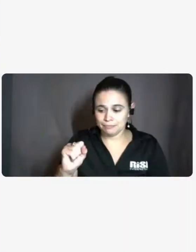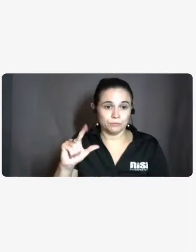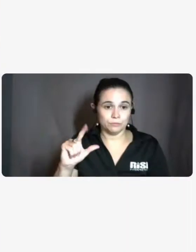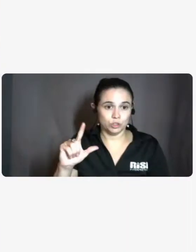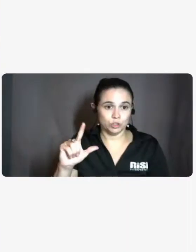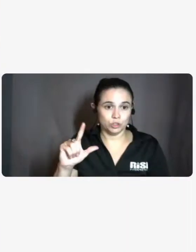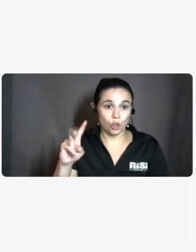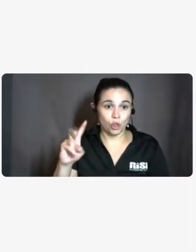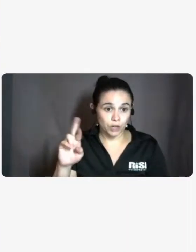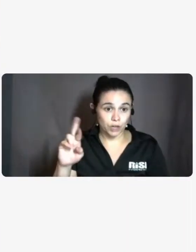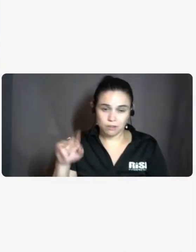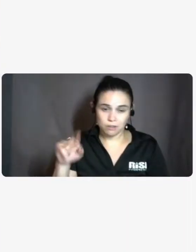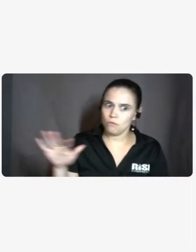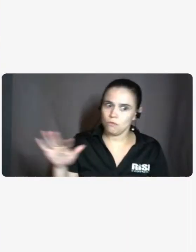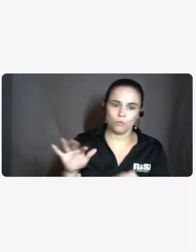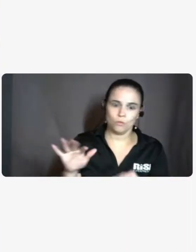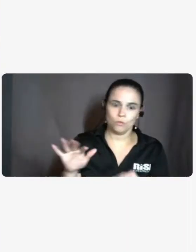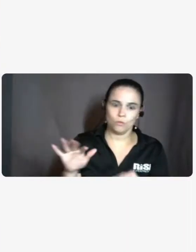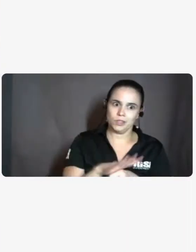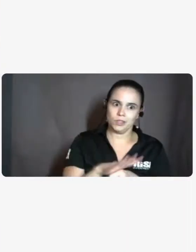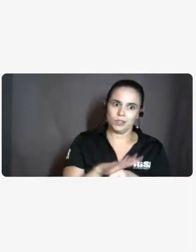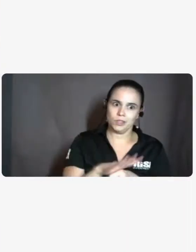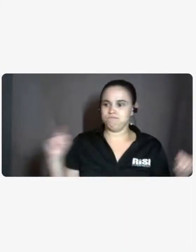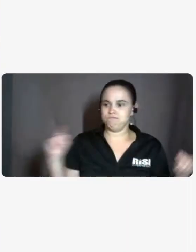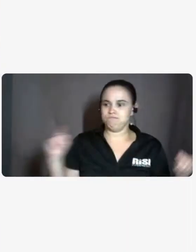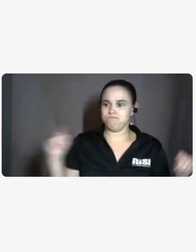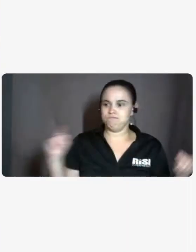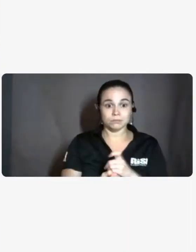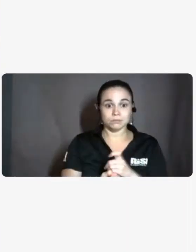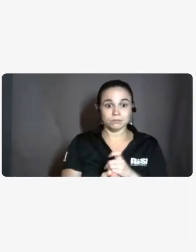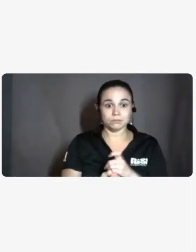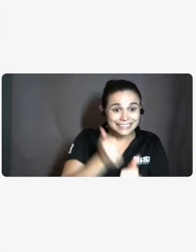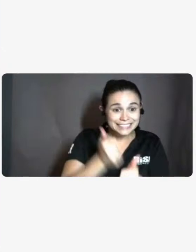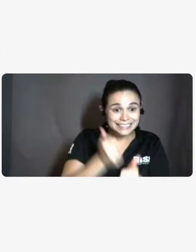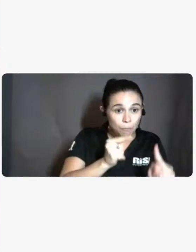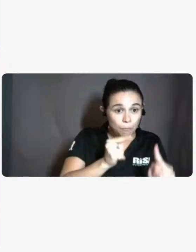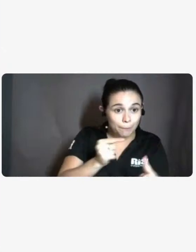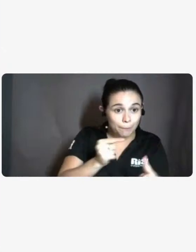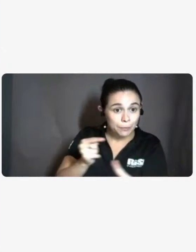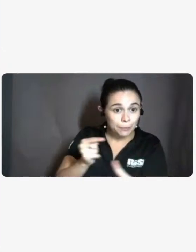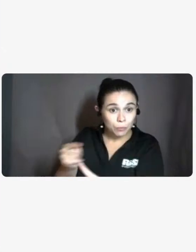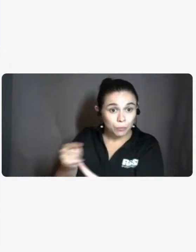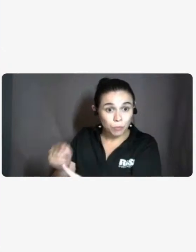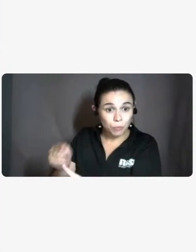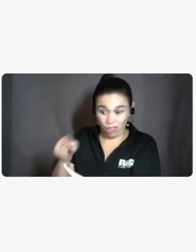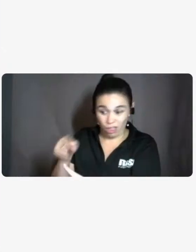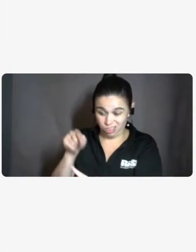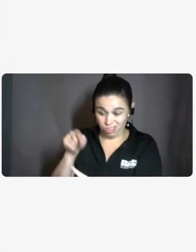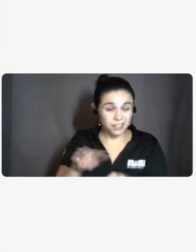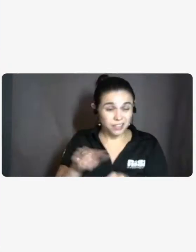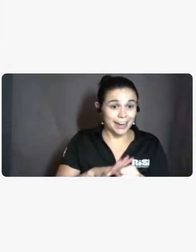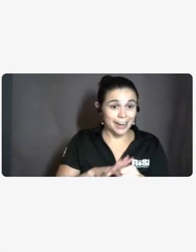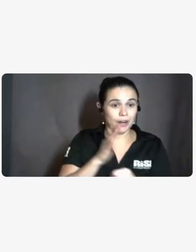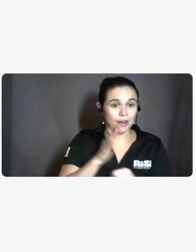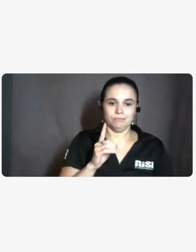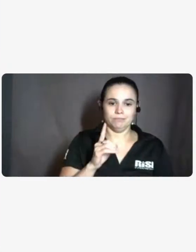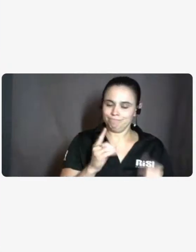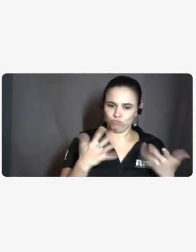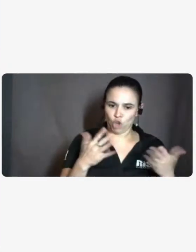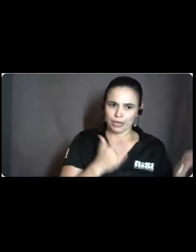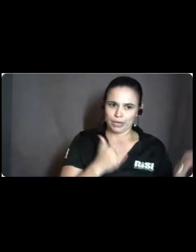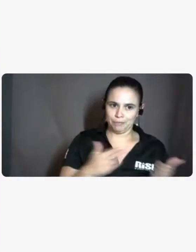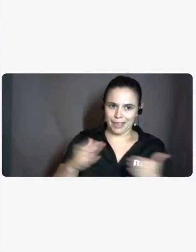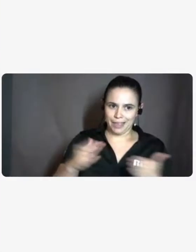points is a location where change is going to happen, and it's all happening, and it's all happening and will